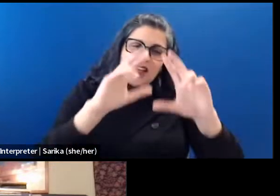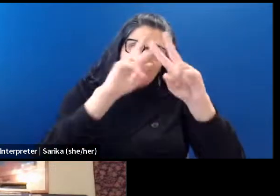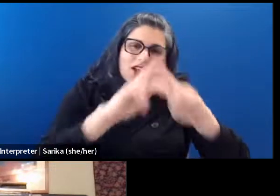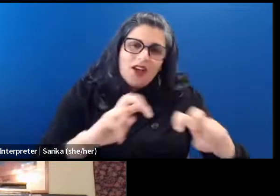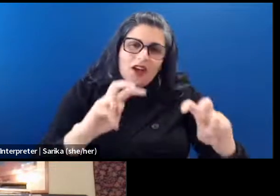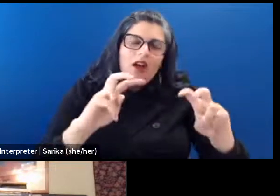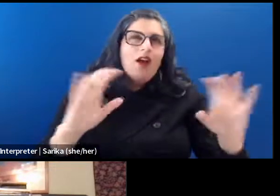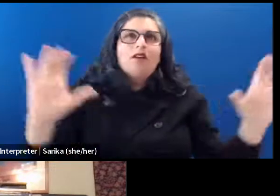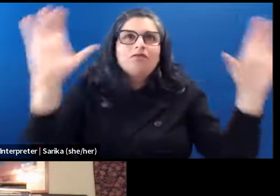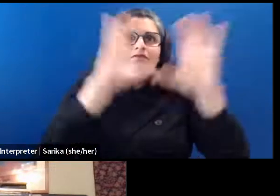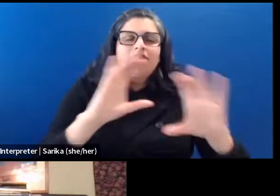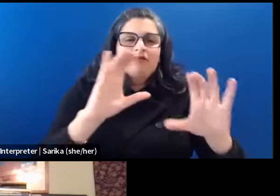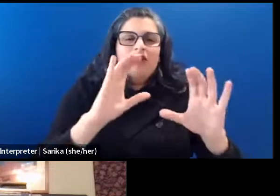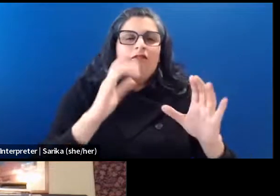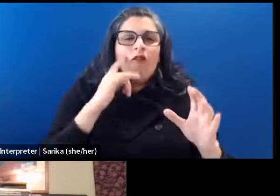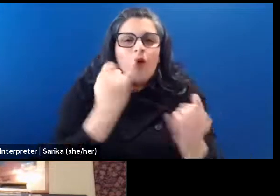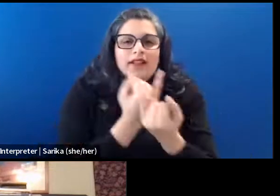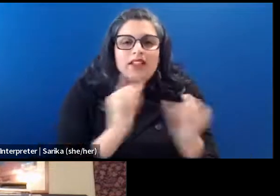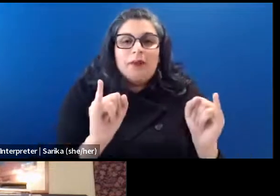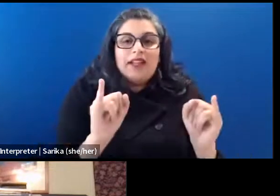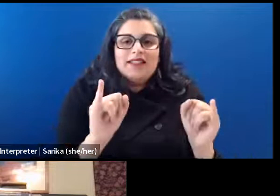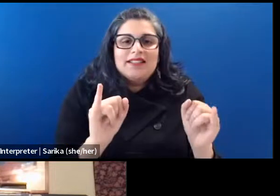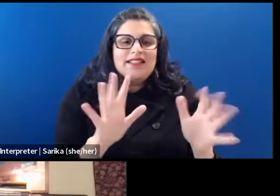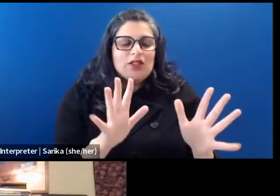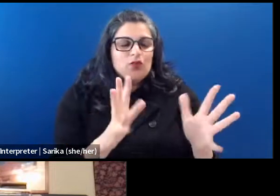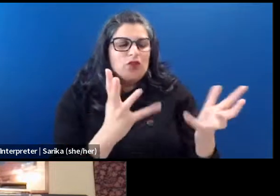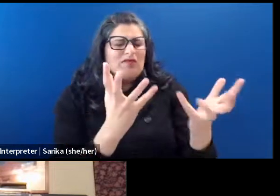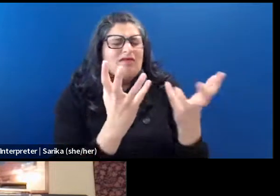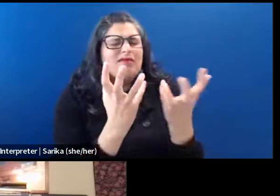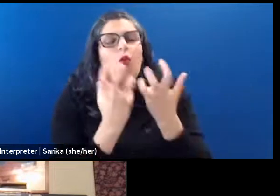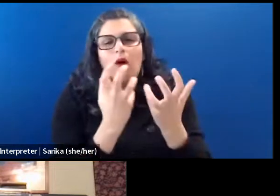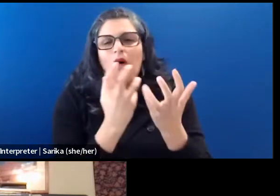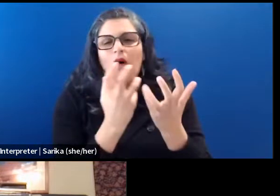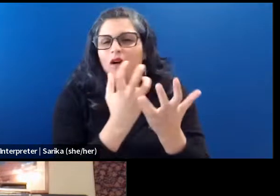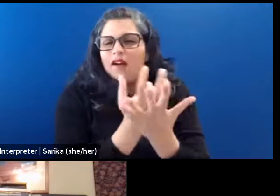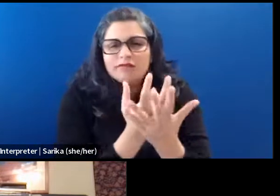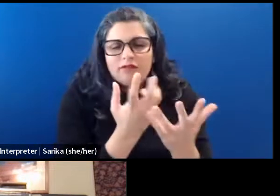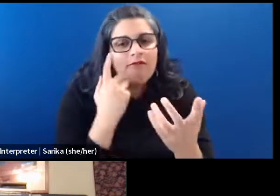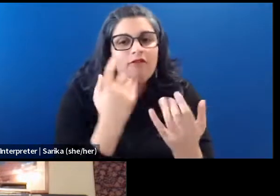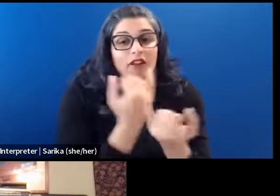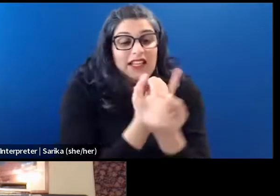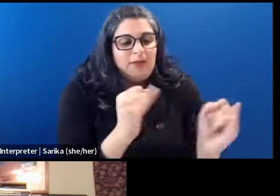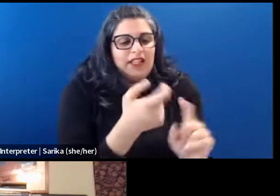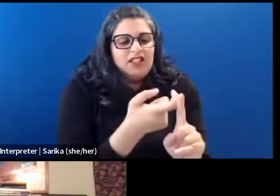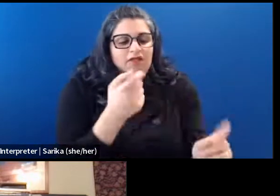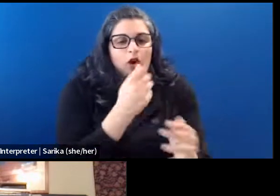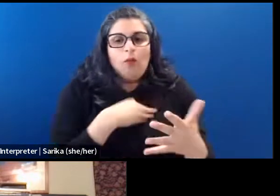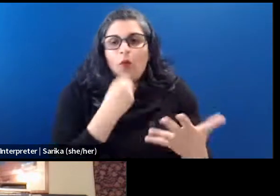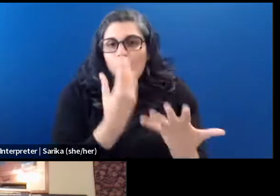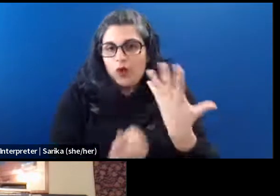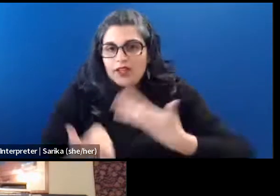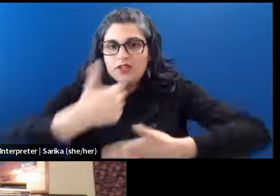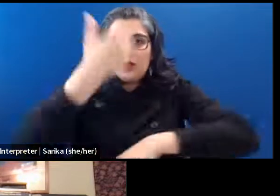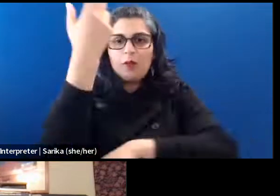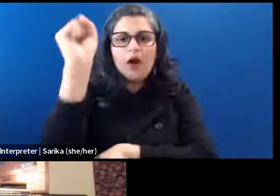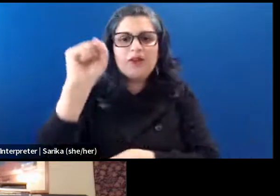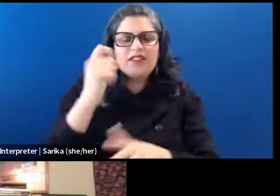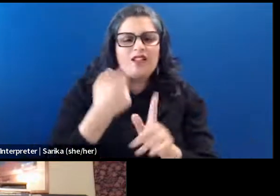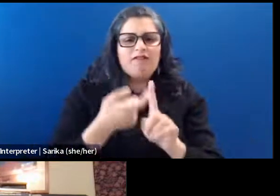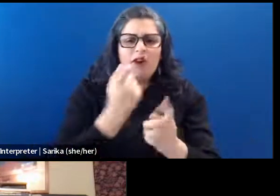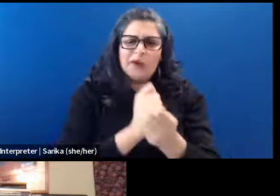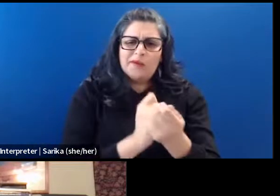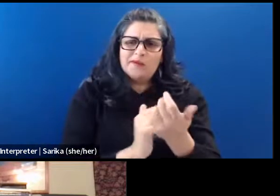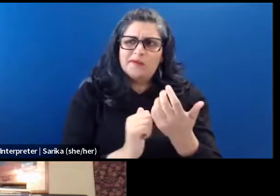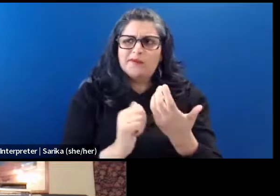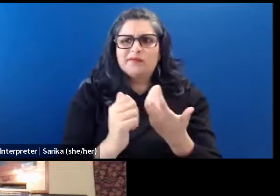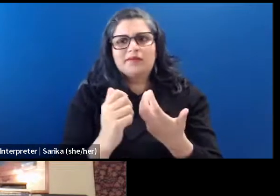on being independent from white supremacy, independent from dominant culture. Mm-hmm. You heard it with Marcus